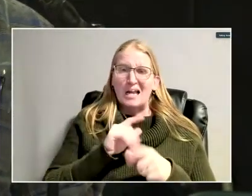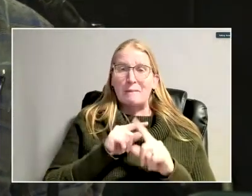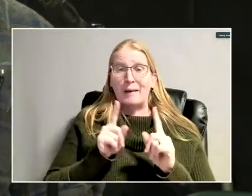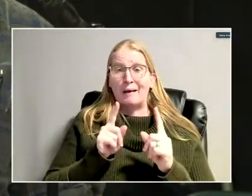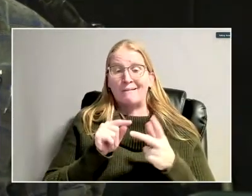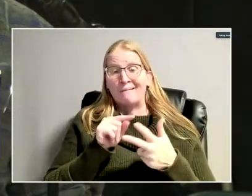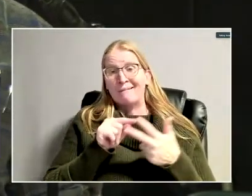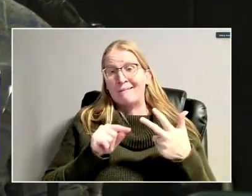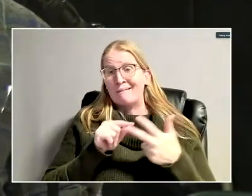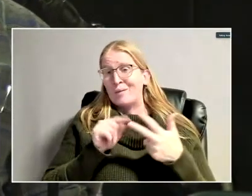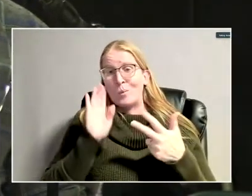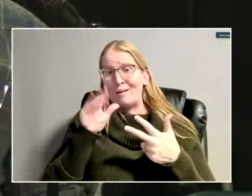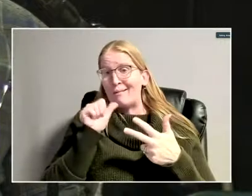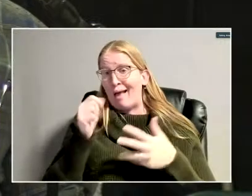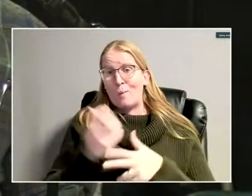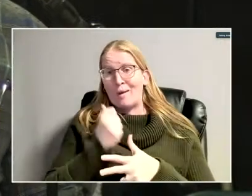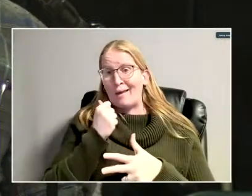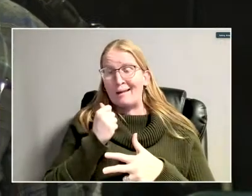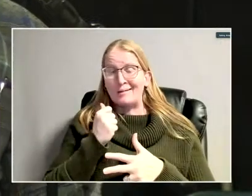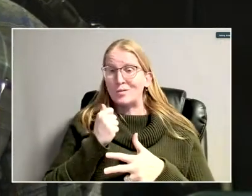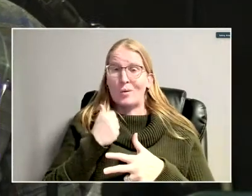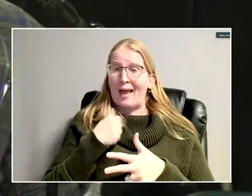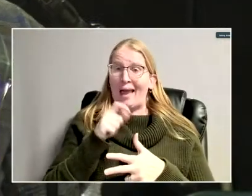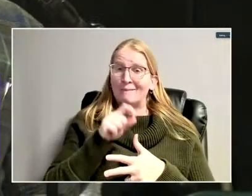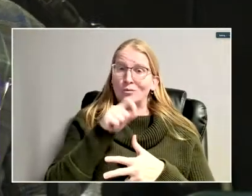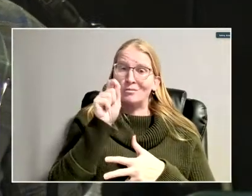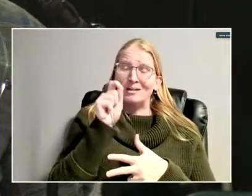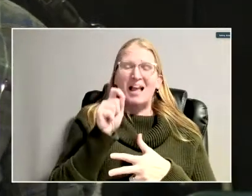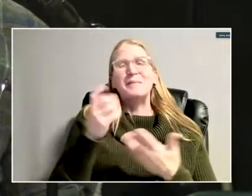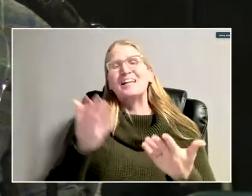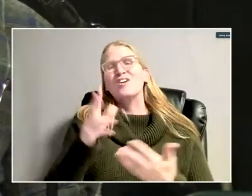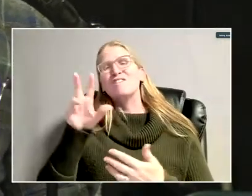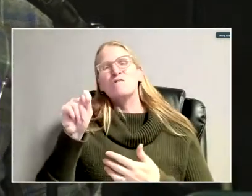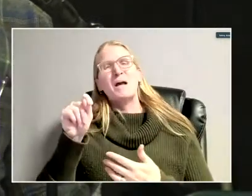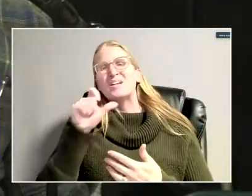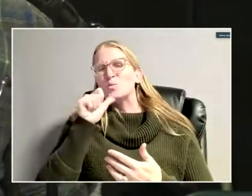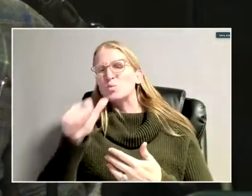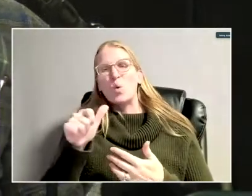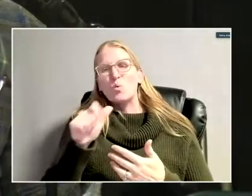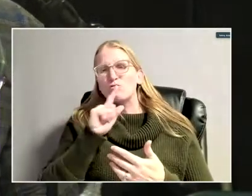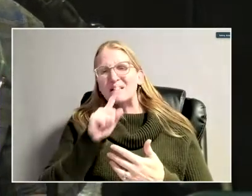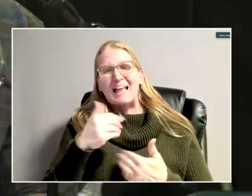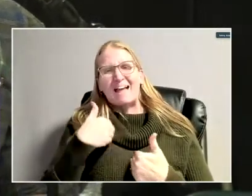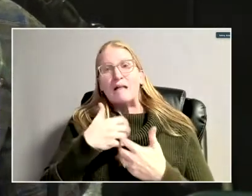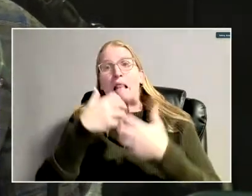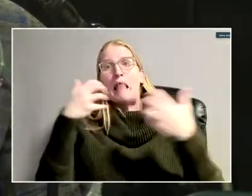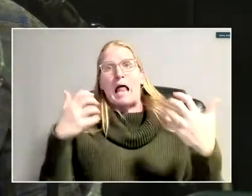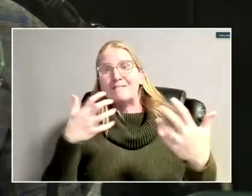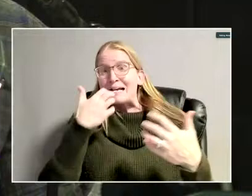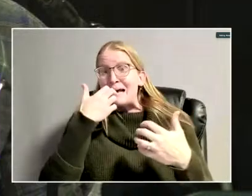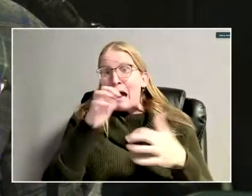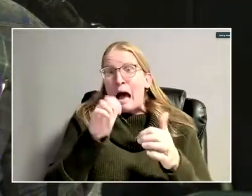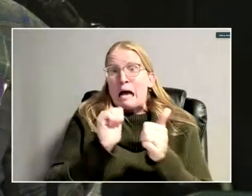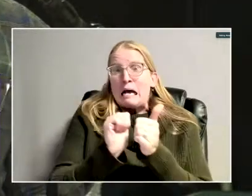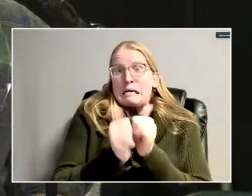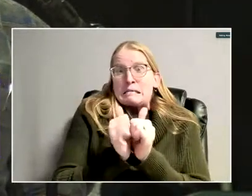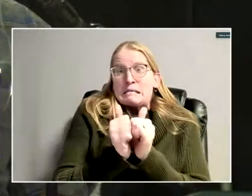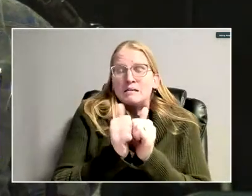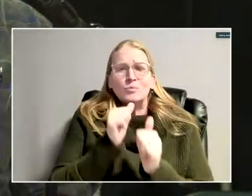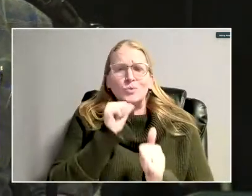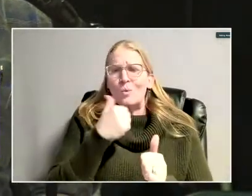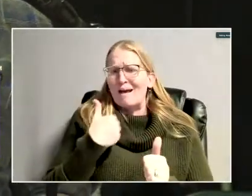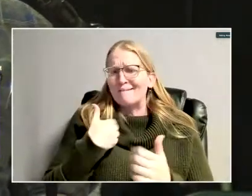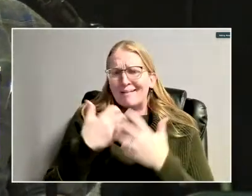we don't have a lot of very contested races in Vermont it might encourage a few more which I don't think would be a terrible thing but at a